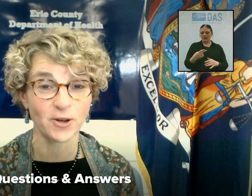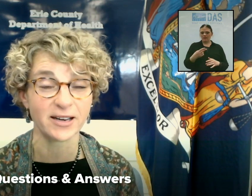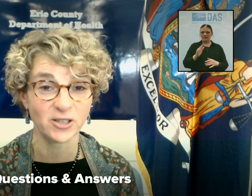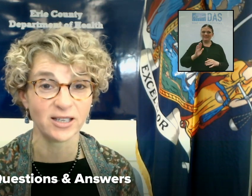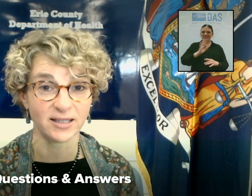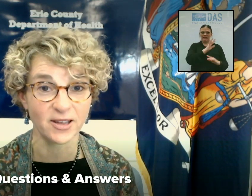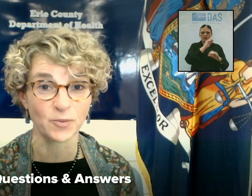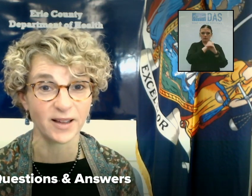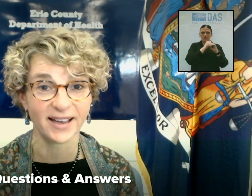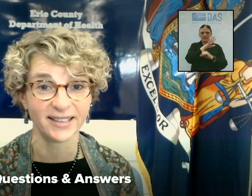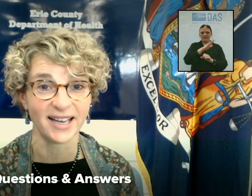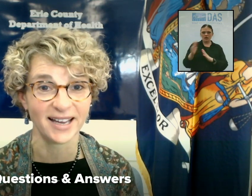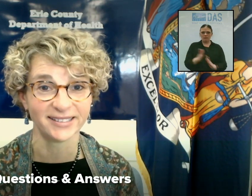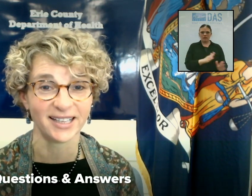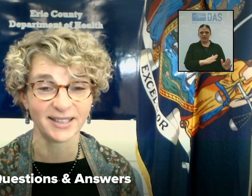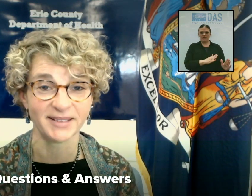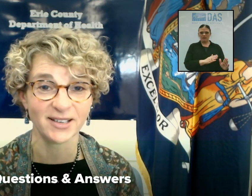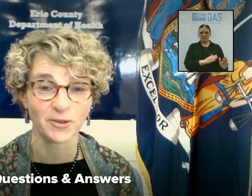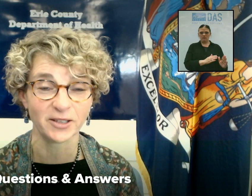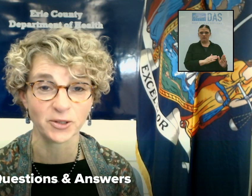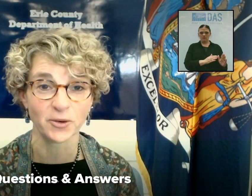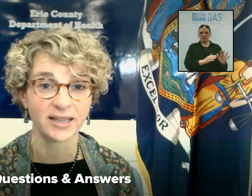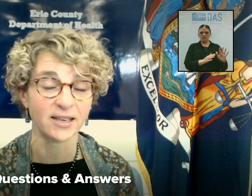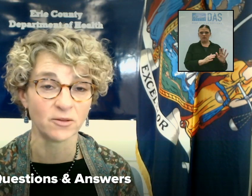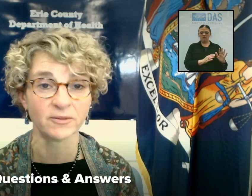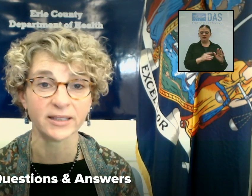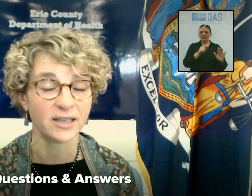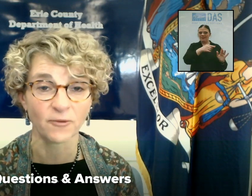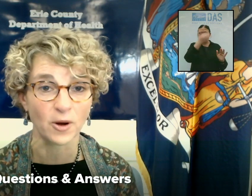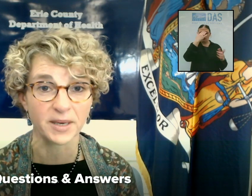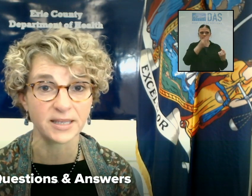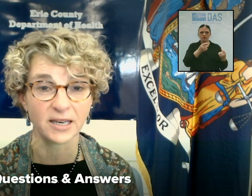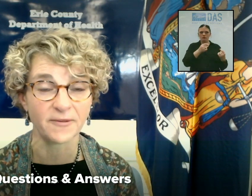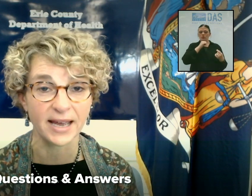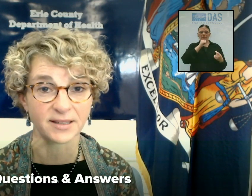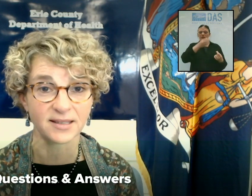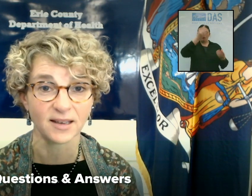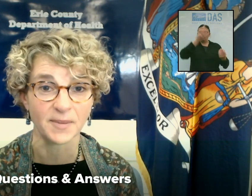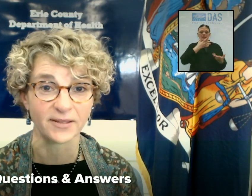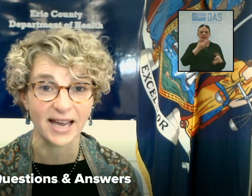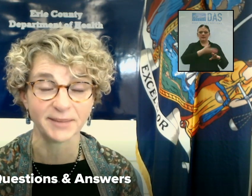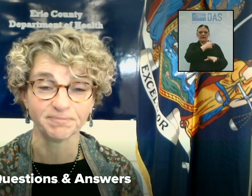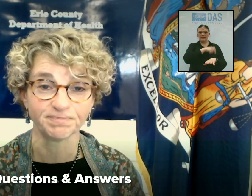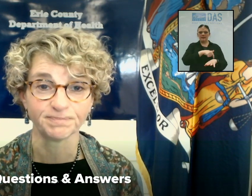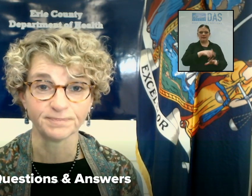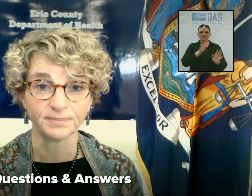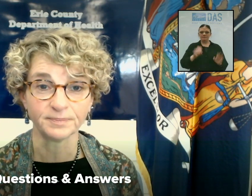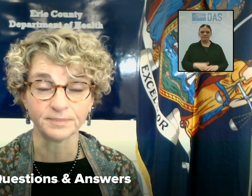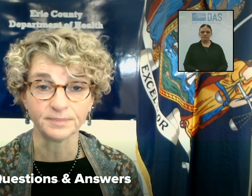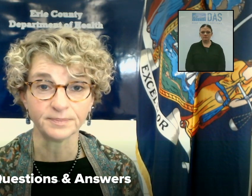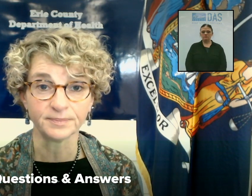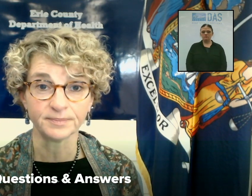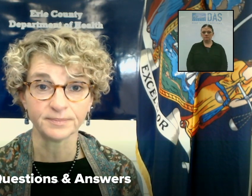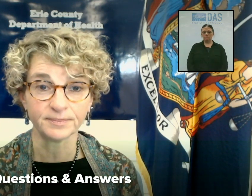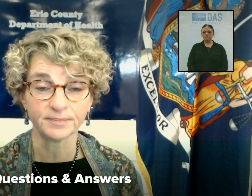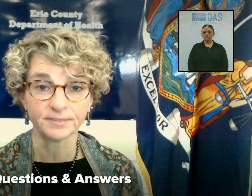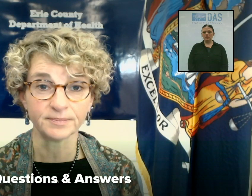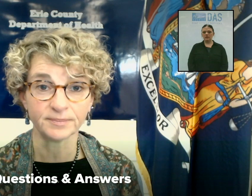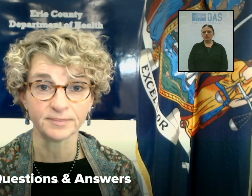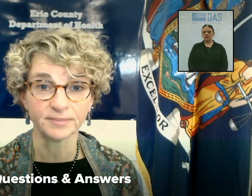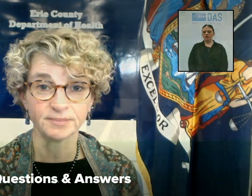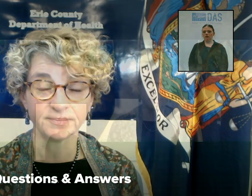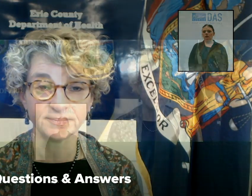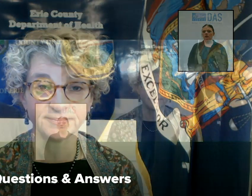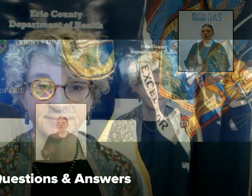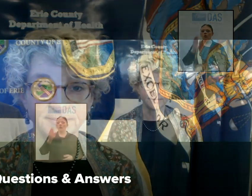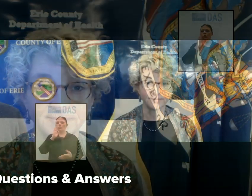their strategy, it's their plan, and they know what they're doing. They don't really inform us in advance about that. Yeah, we'll